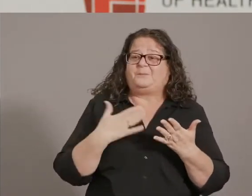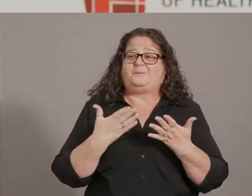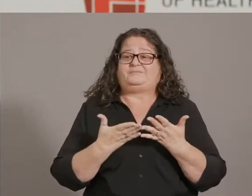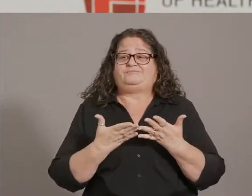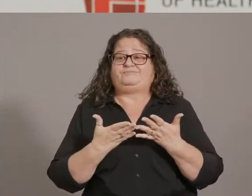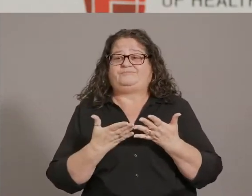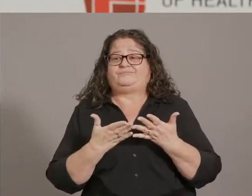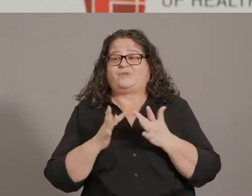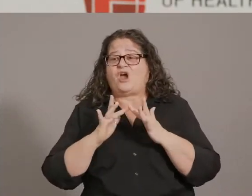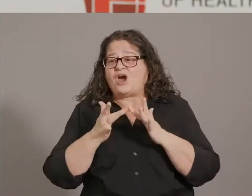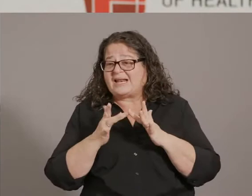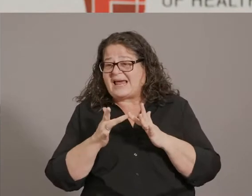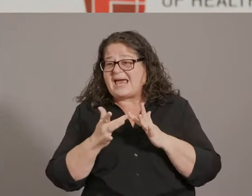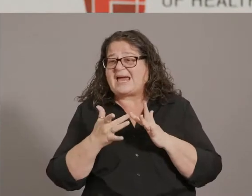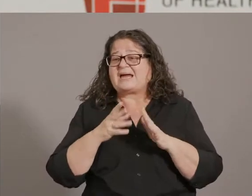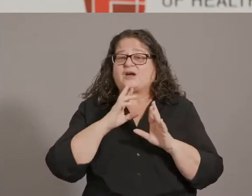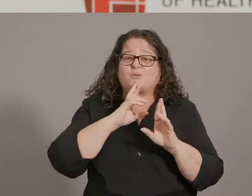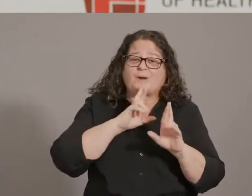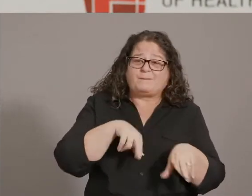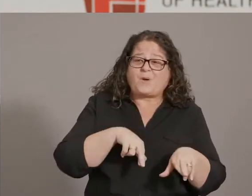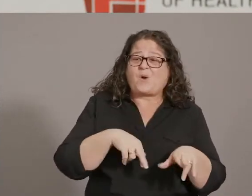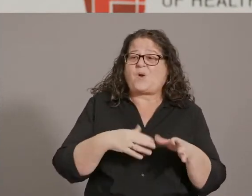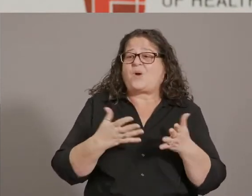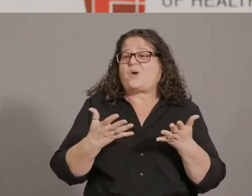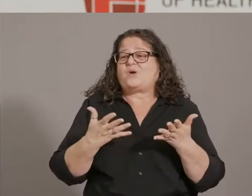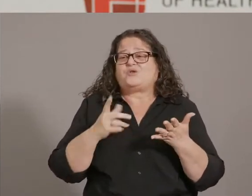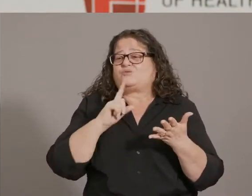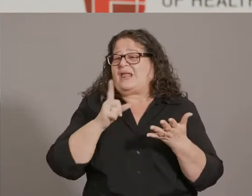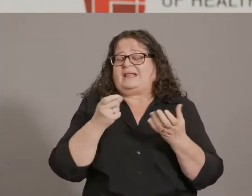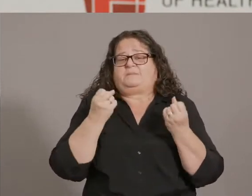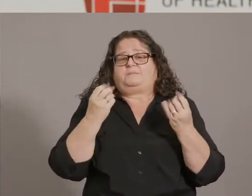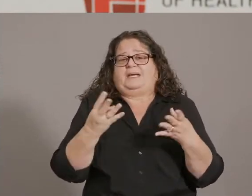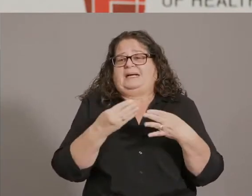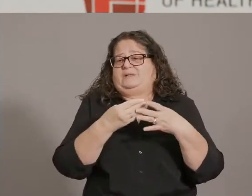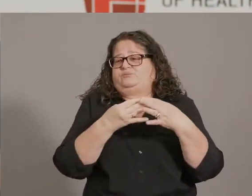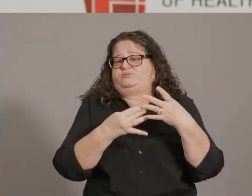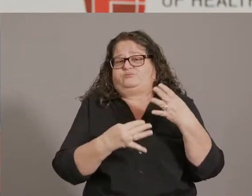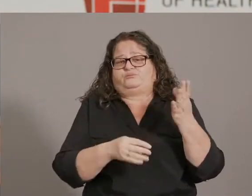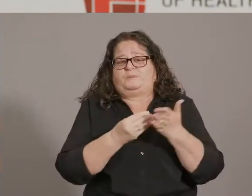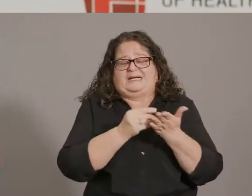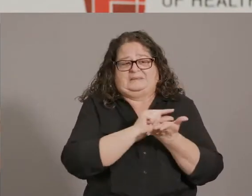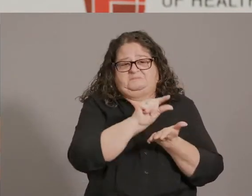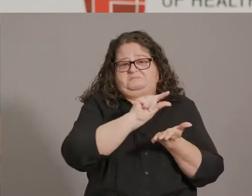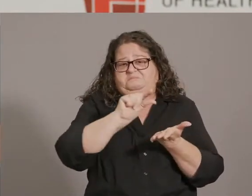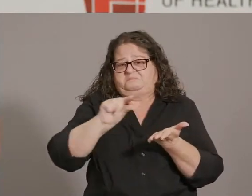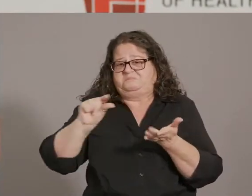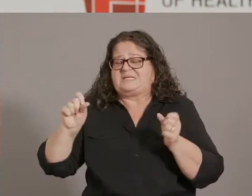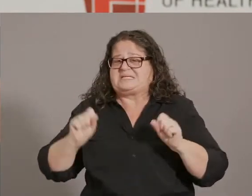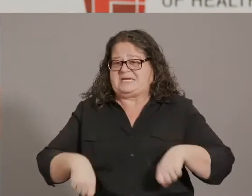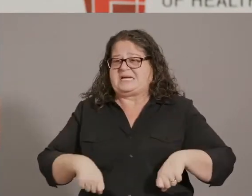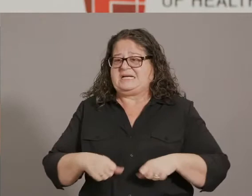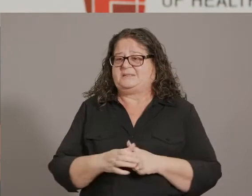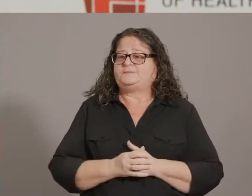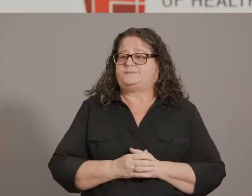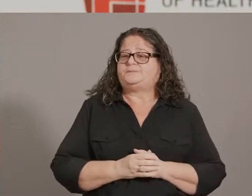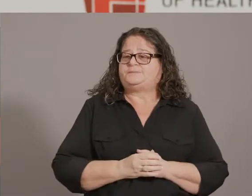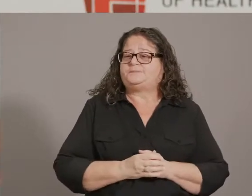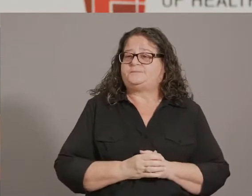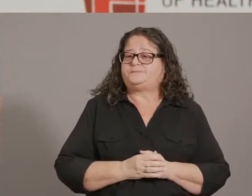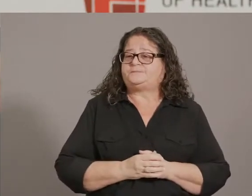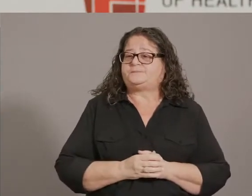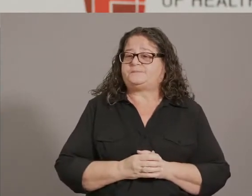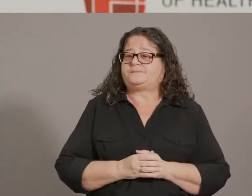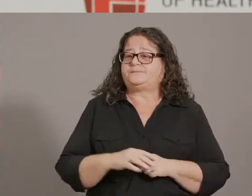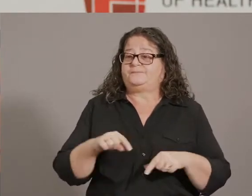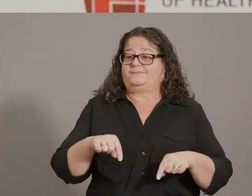so informatics and that type of thing. It can go to any number of those strategies. So it will likely here at the state